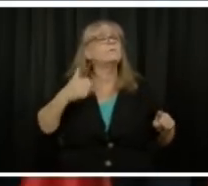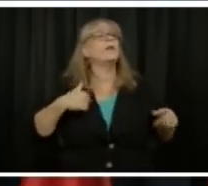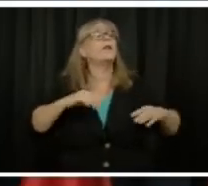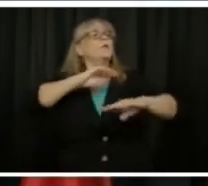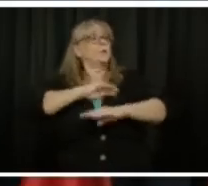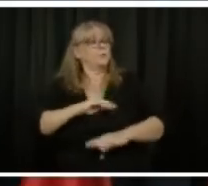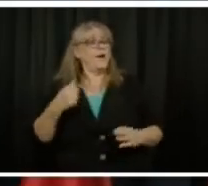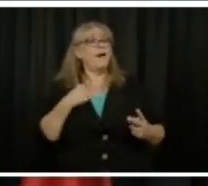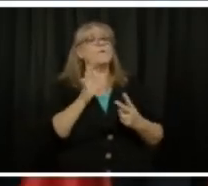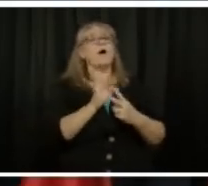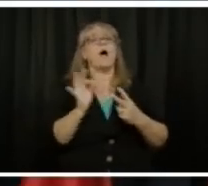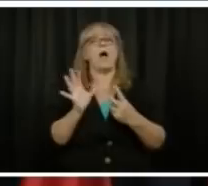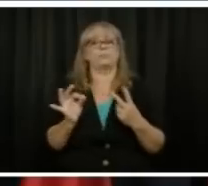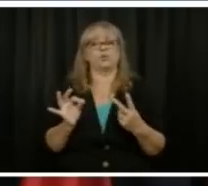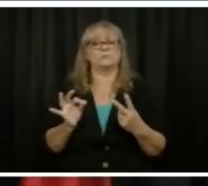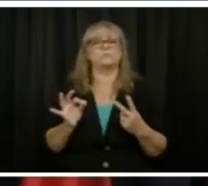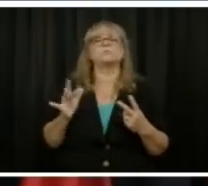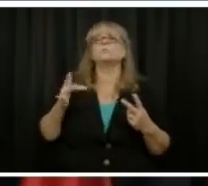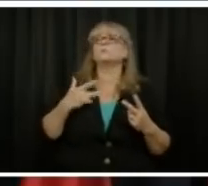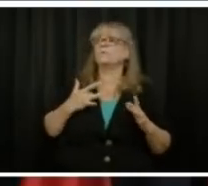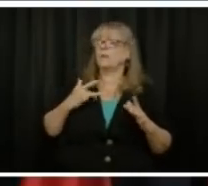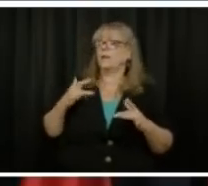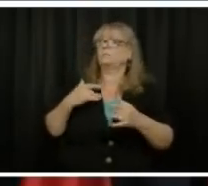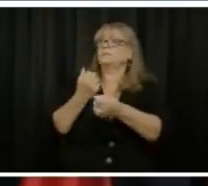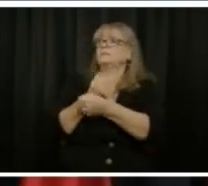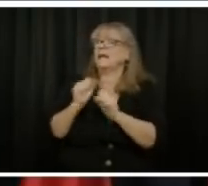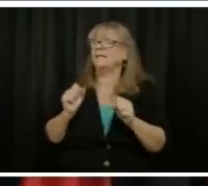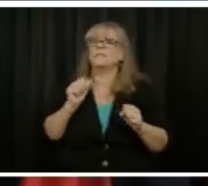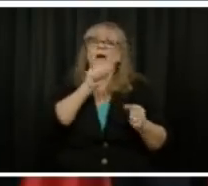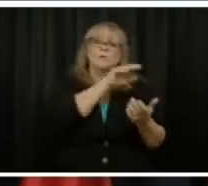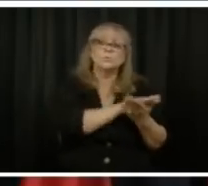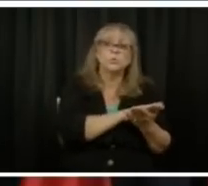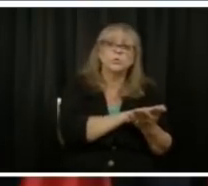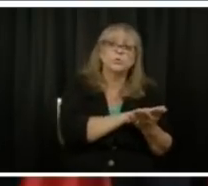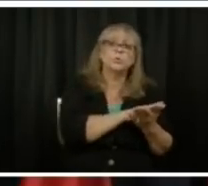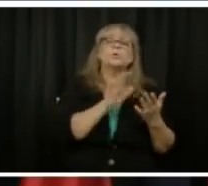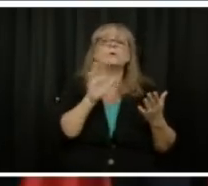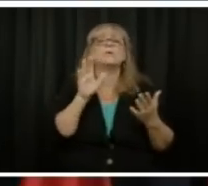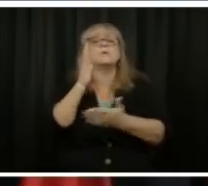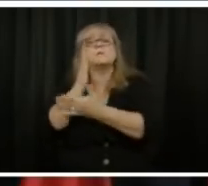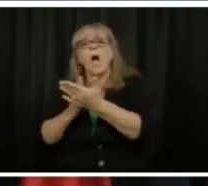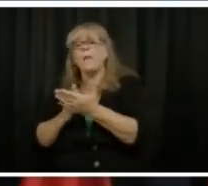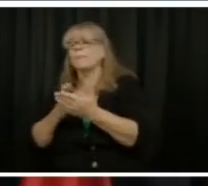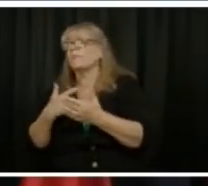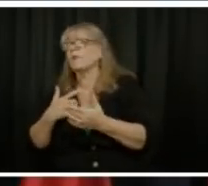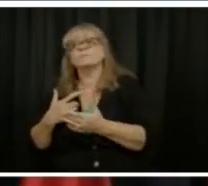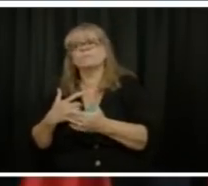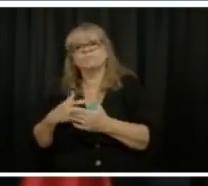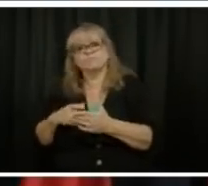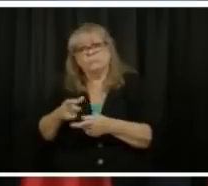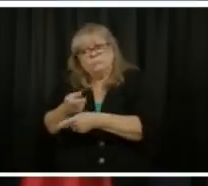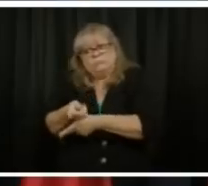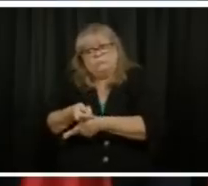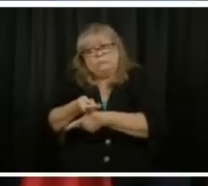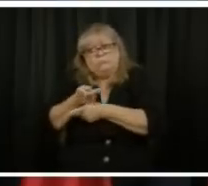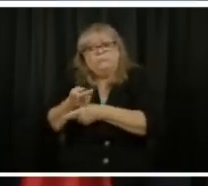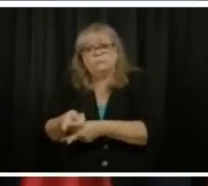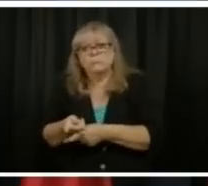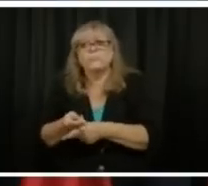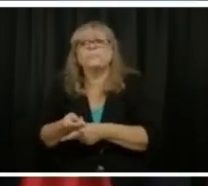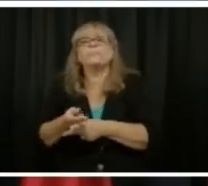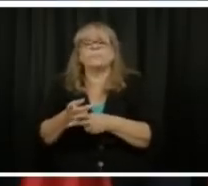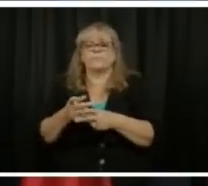other parents do want to be on the side of more extreme caution and at least start out the year in a virtual learning environment, knowing